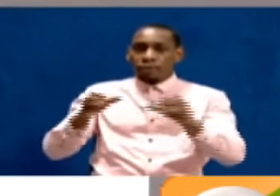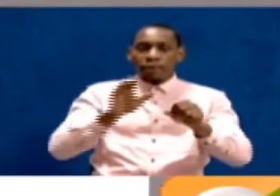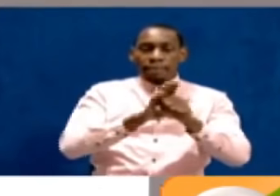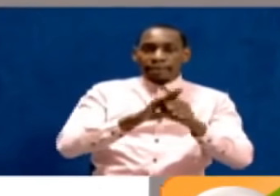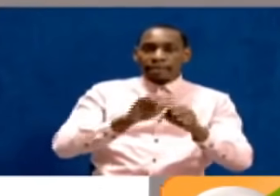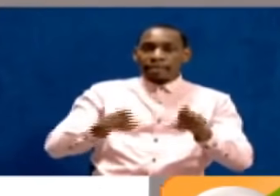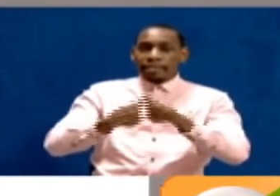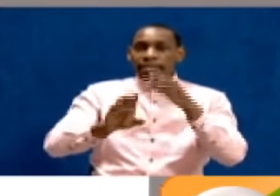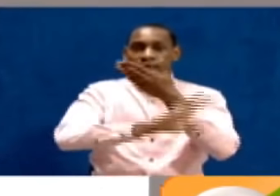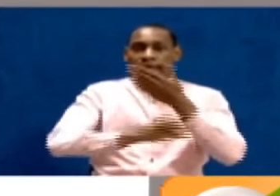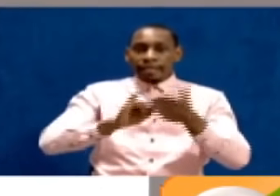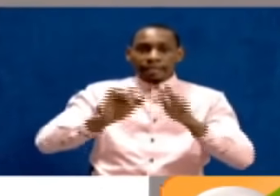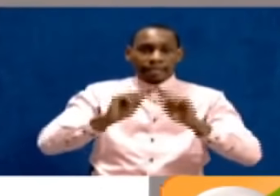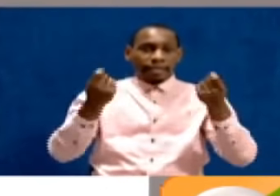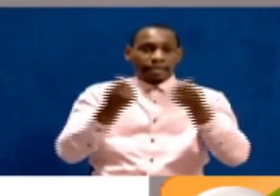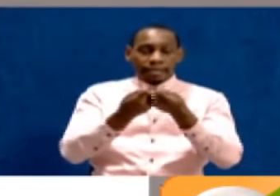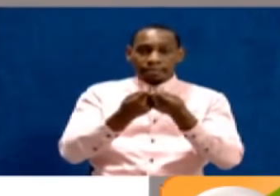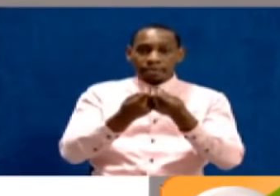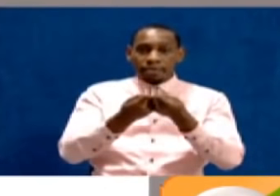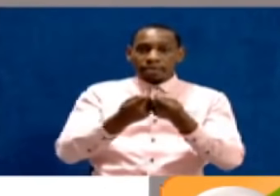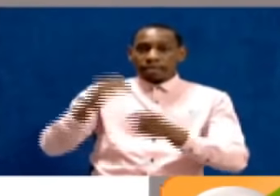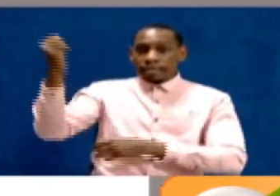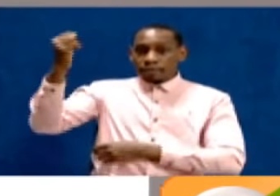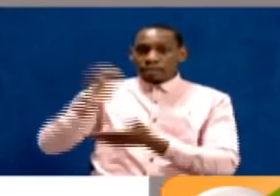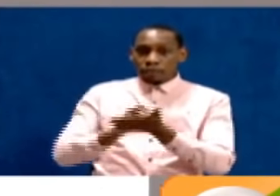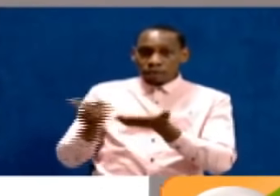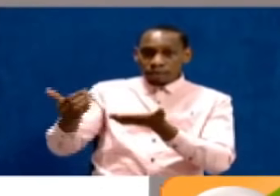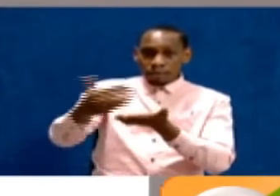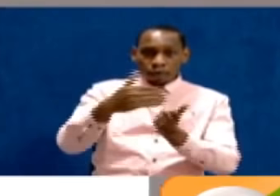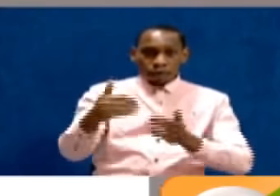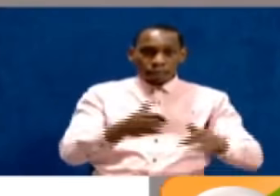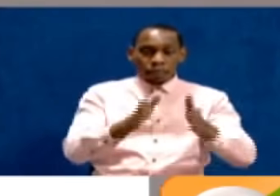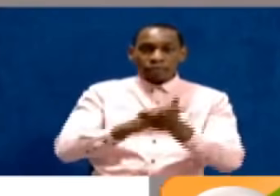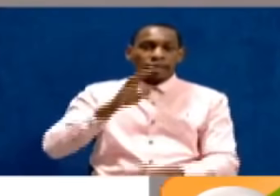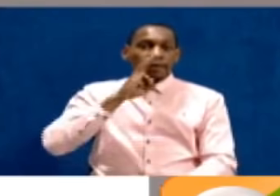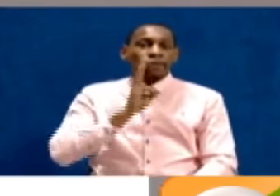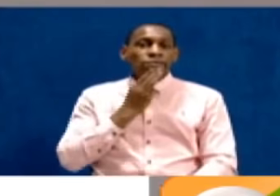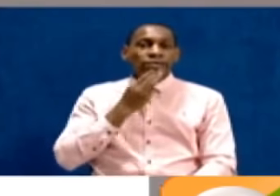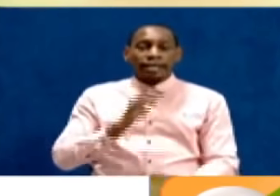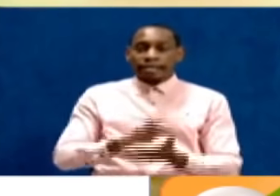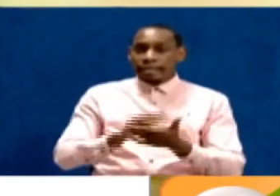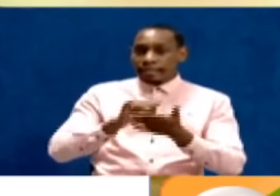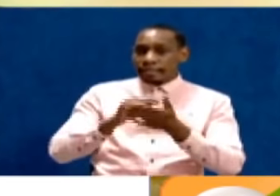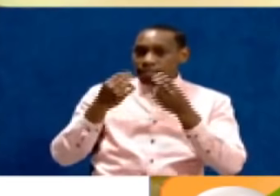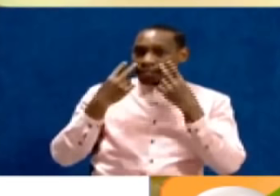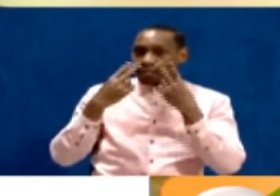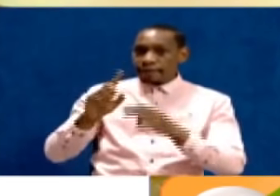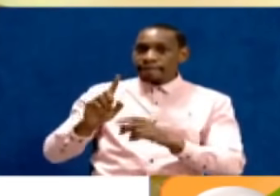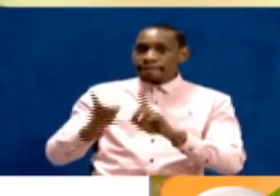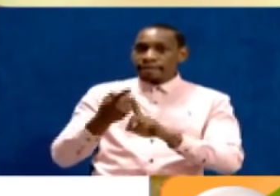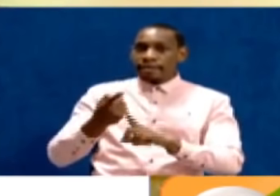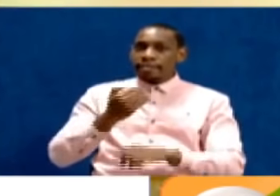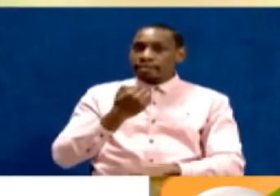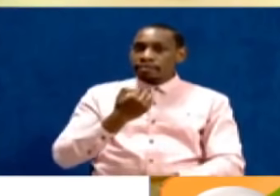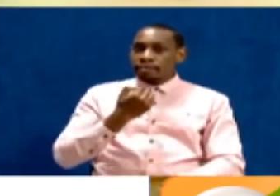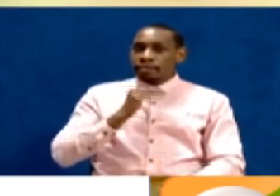a country where ethnicity is a tool of political mobilization. Mudavadi, though seen as the first son of